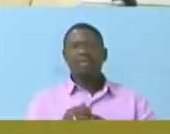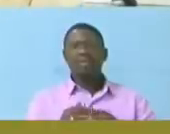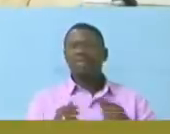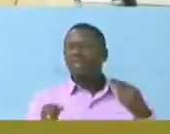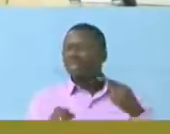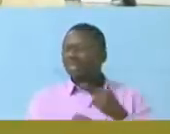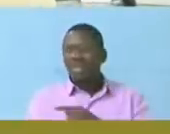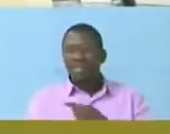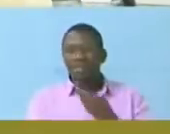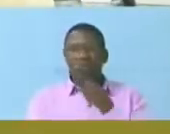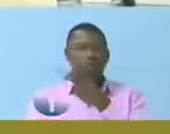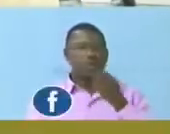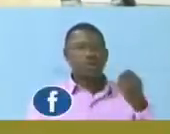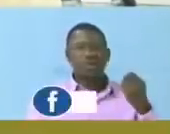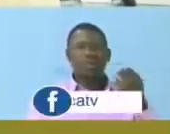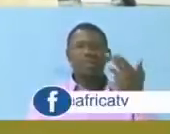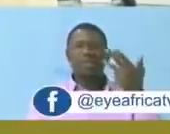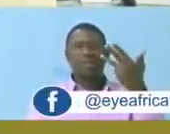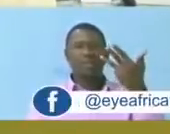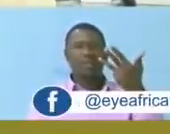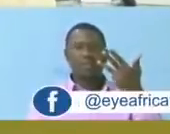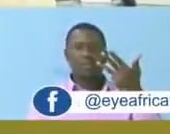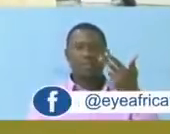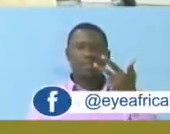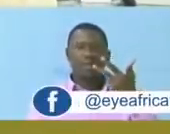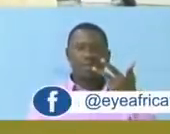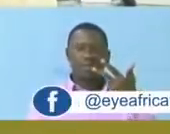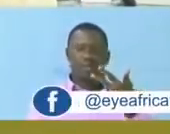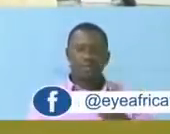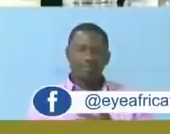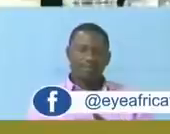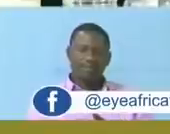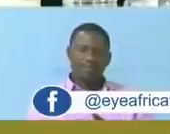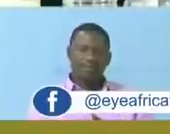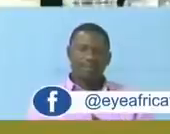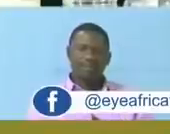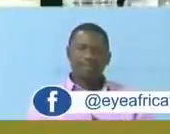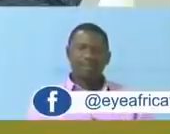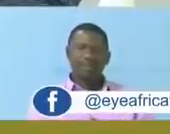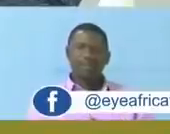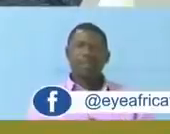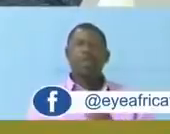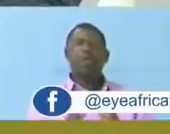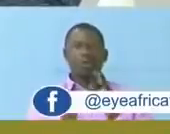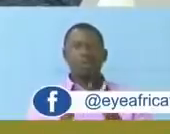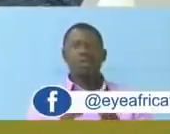2008. Ah, yeah, 2008 bandula ma fangalet. Let's say that as per this